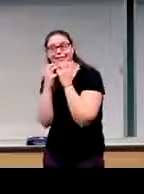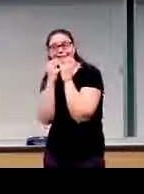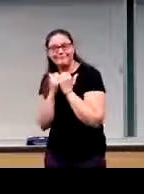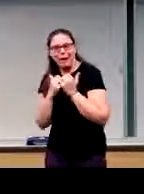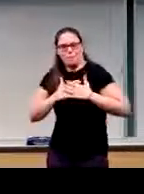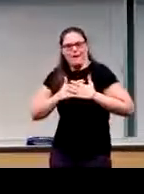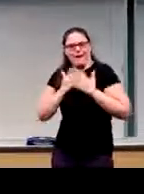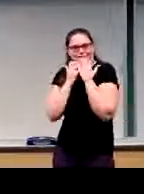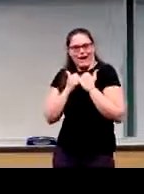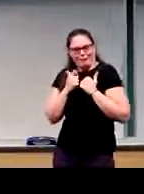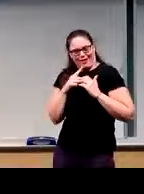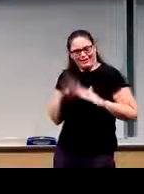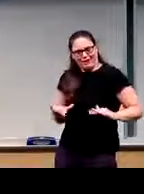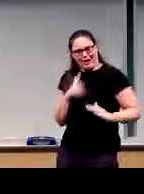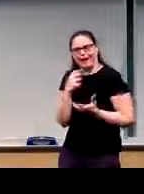herself.